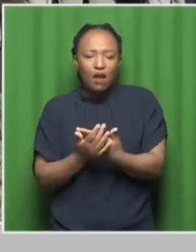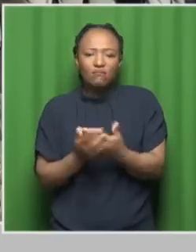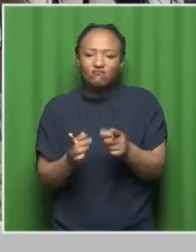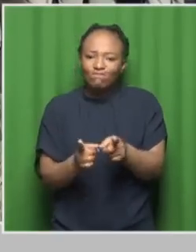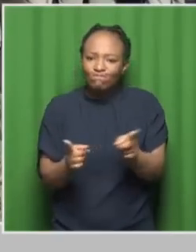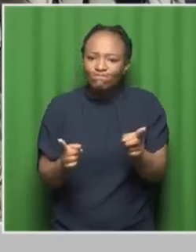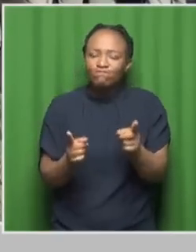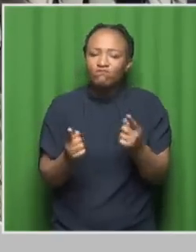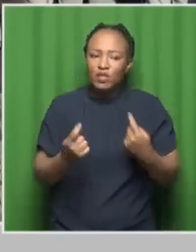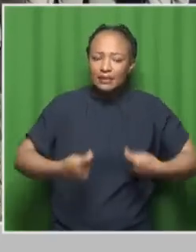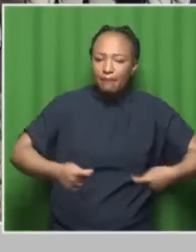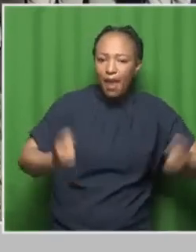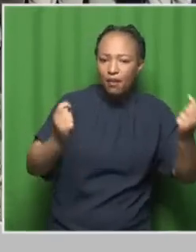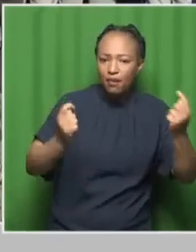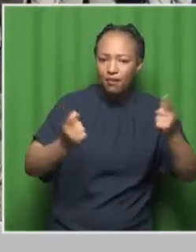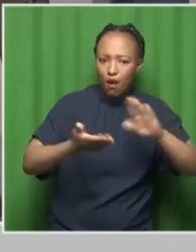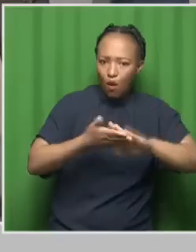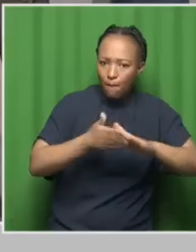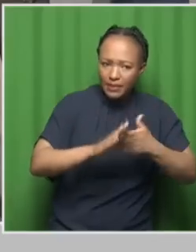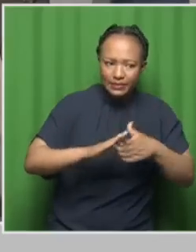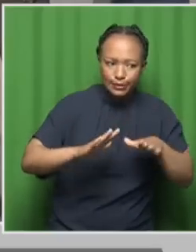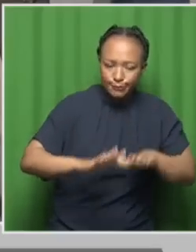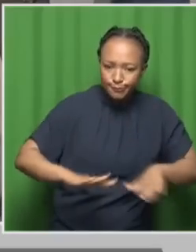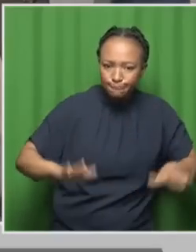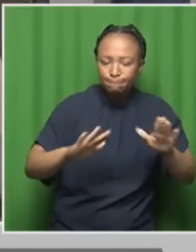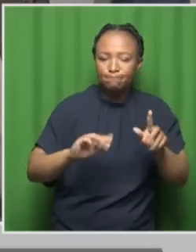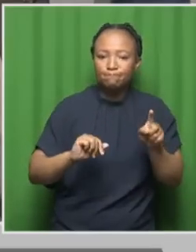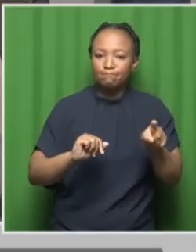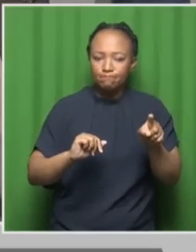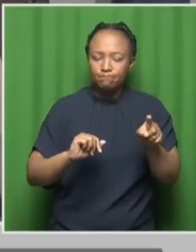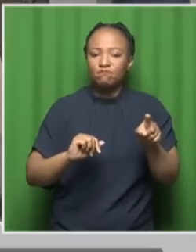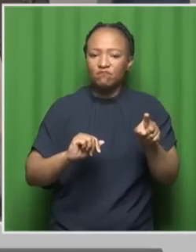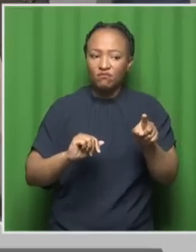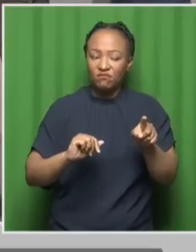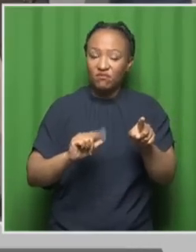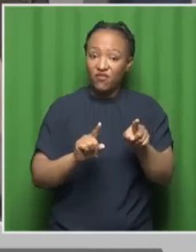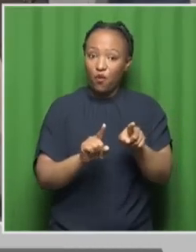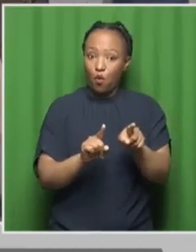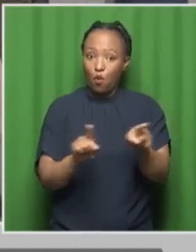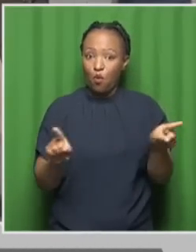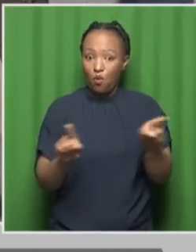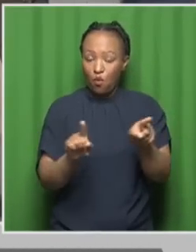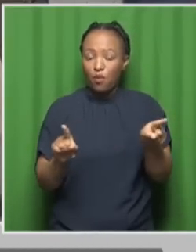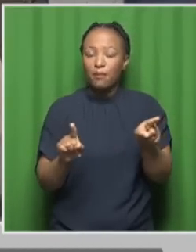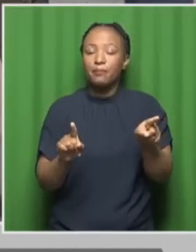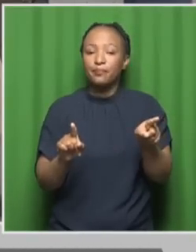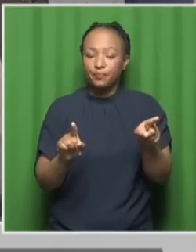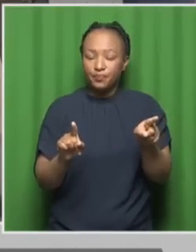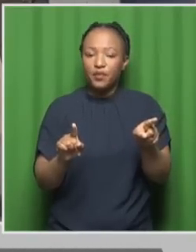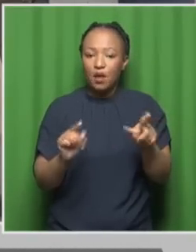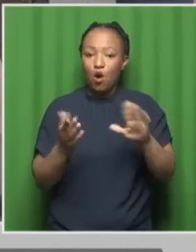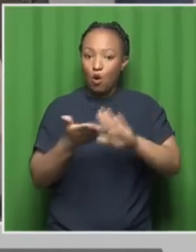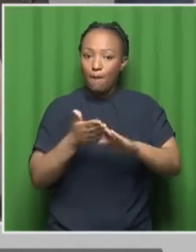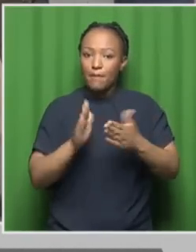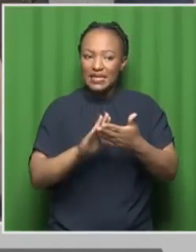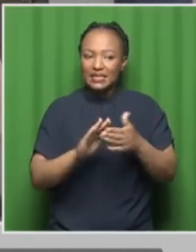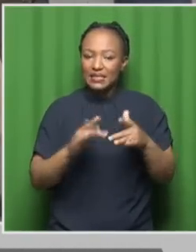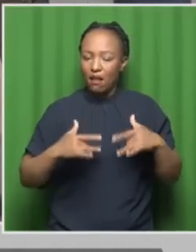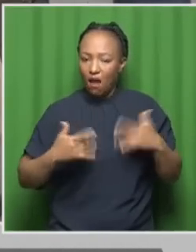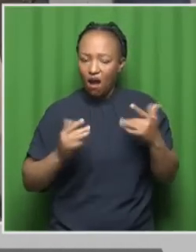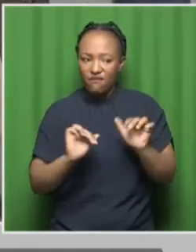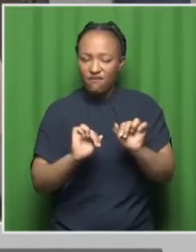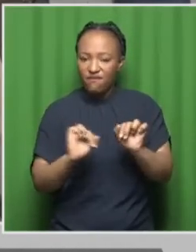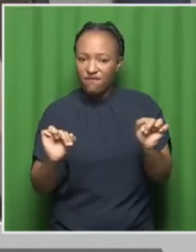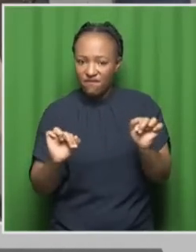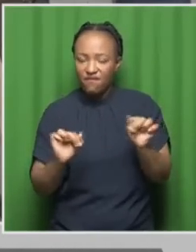that revenues that can be spent in the communities to better the society, the communities